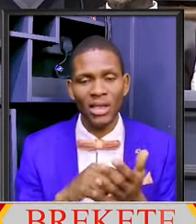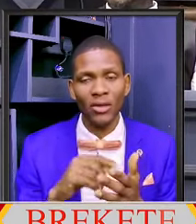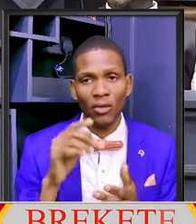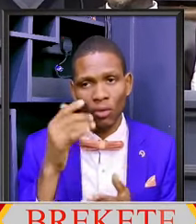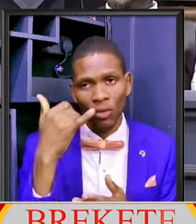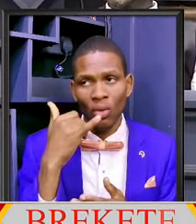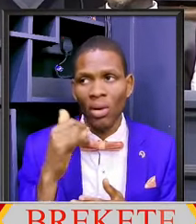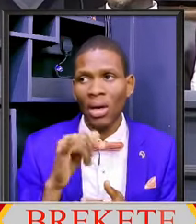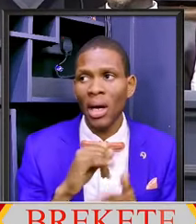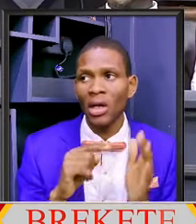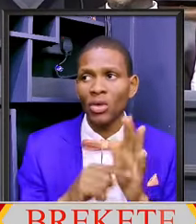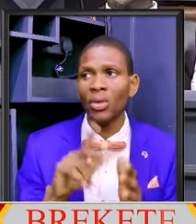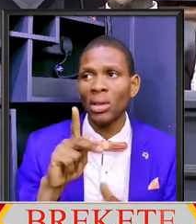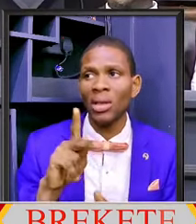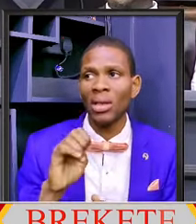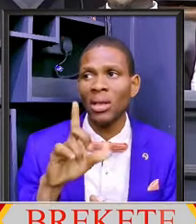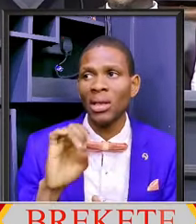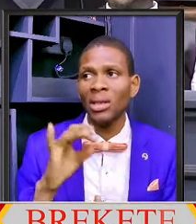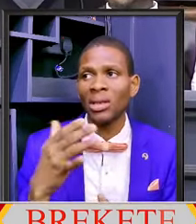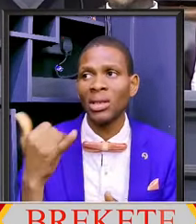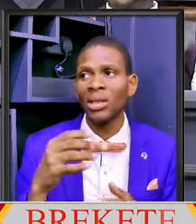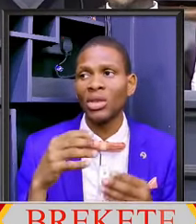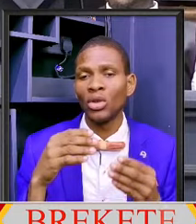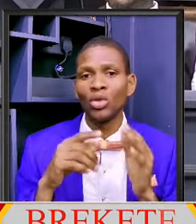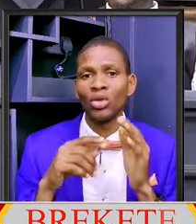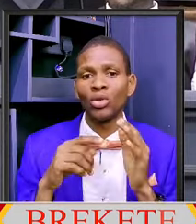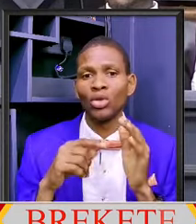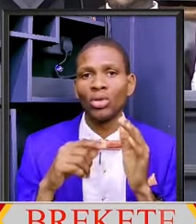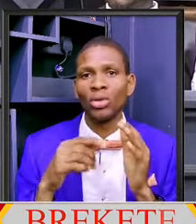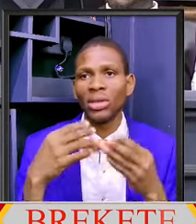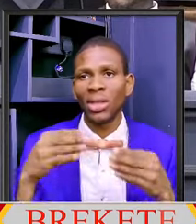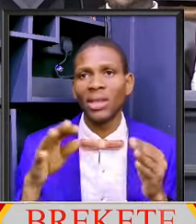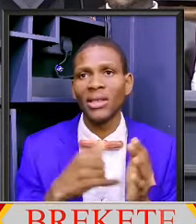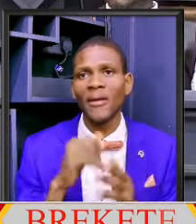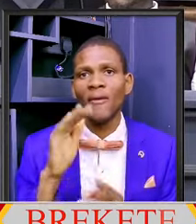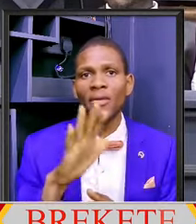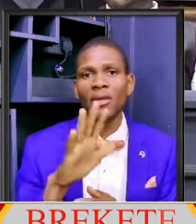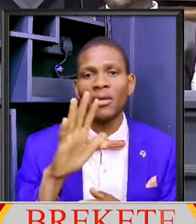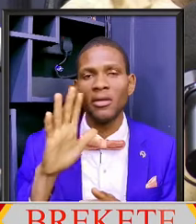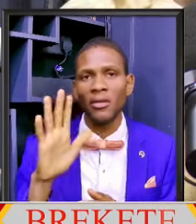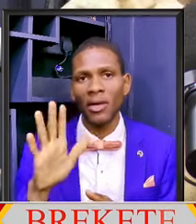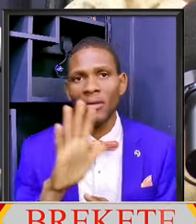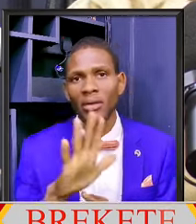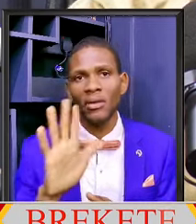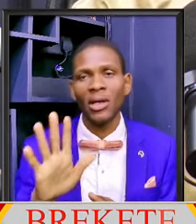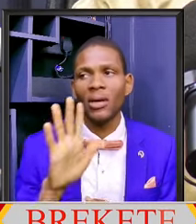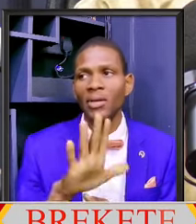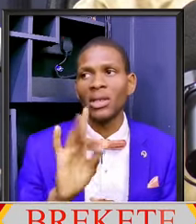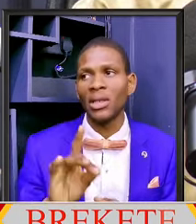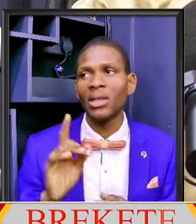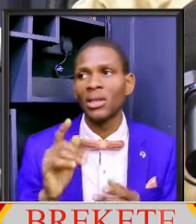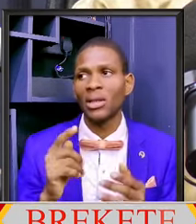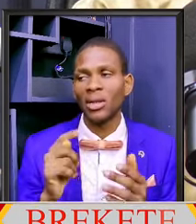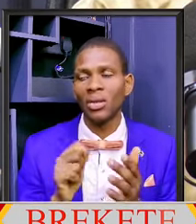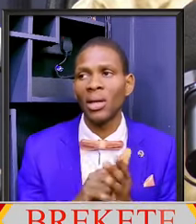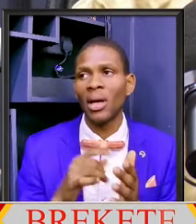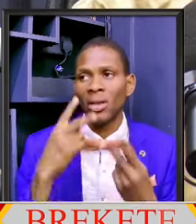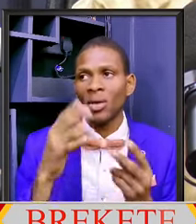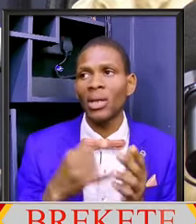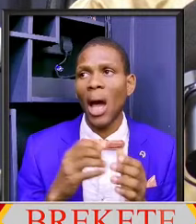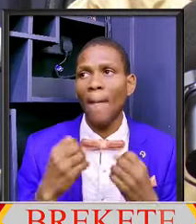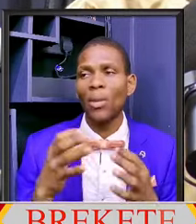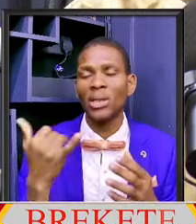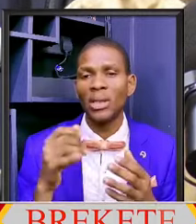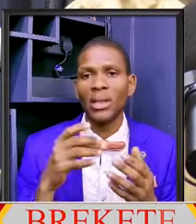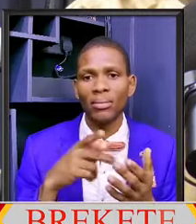naira own, I show Kelechi, they are selling it 57,000-58,000 naira. This phone? Yes, sir. I see how much they are selling it.